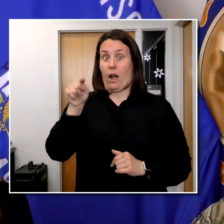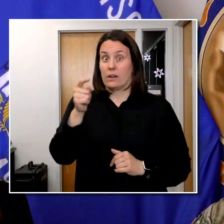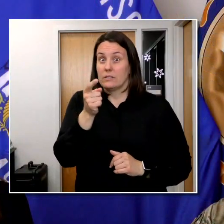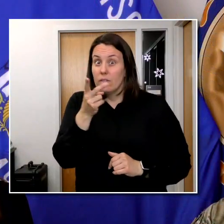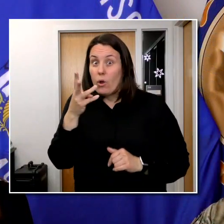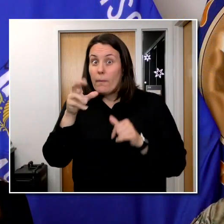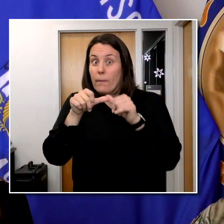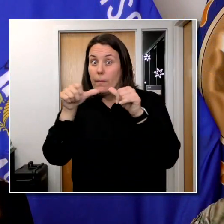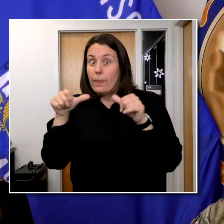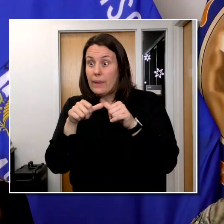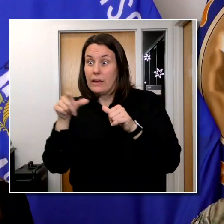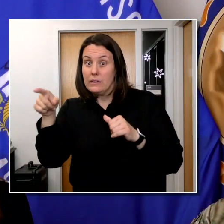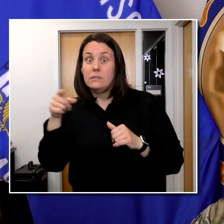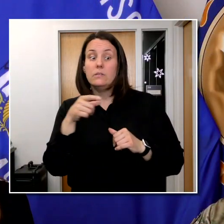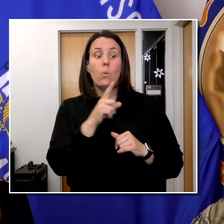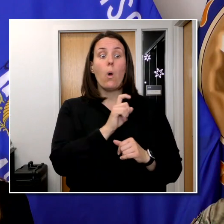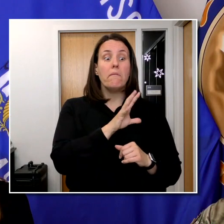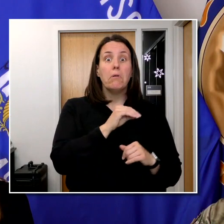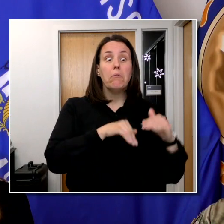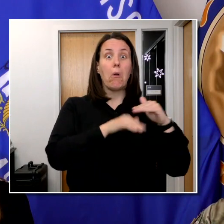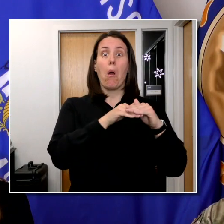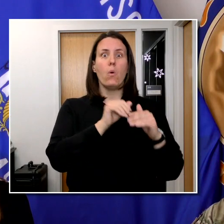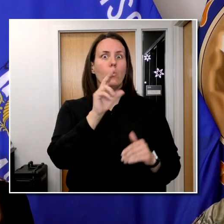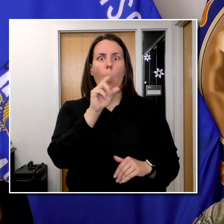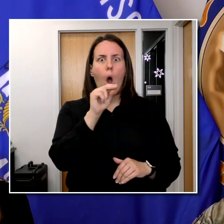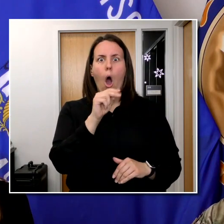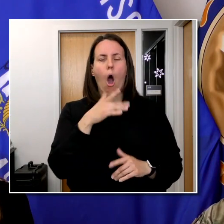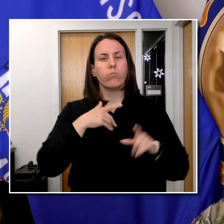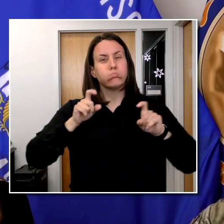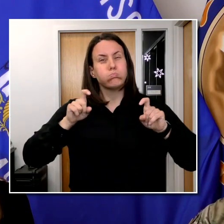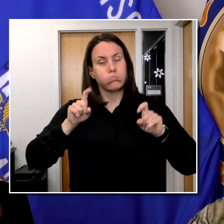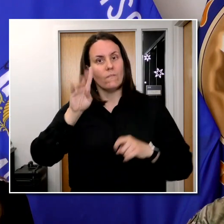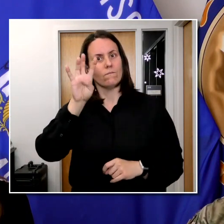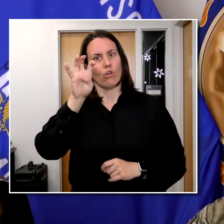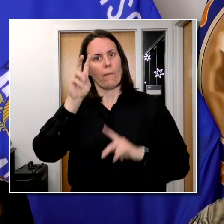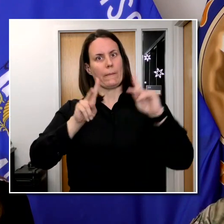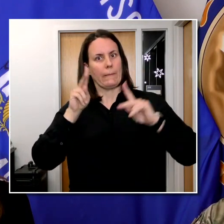Thank you. We'll go next to Rich Kramer with Wisconsin Public Radio.